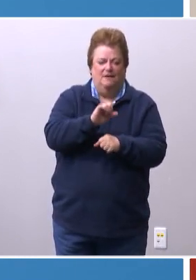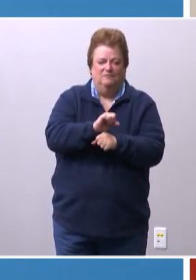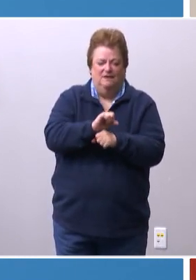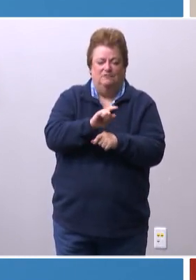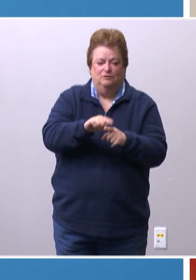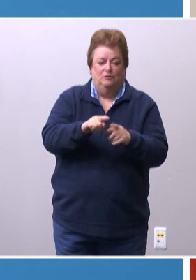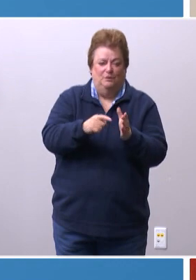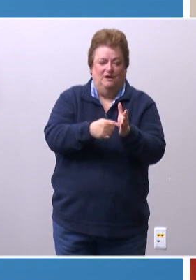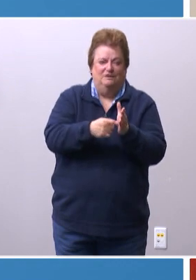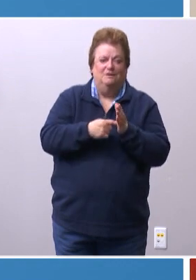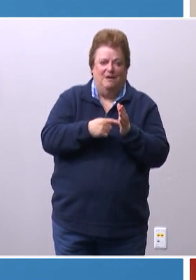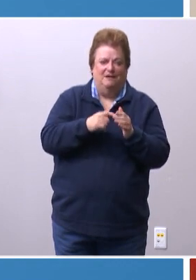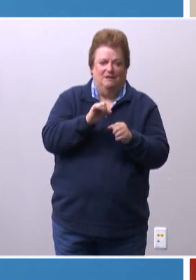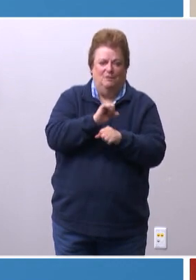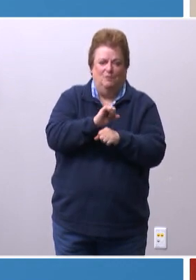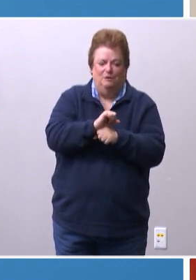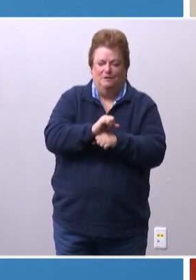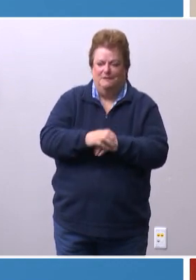work.